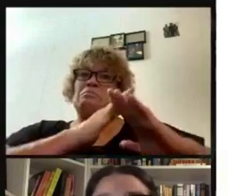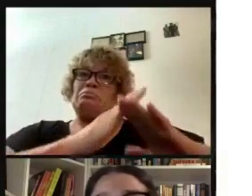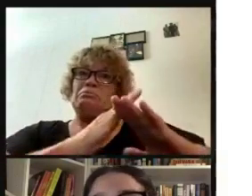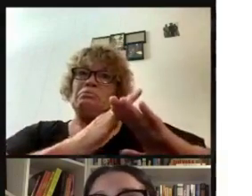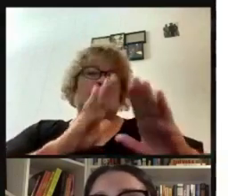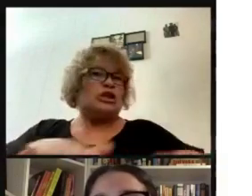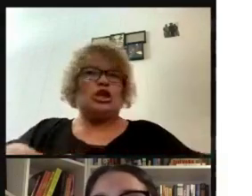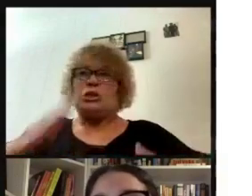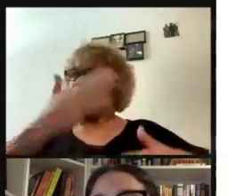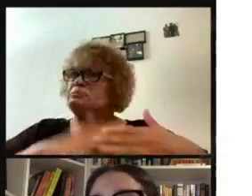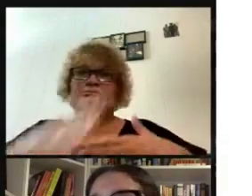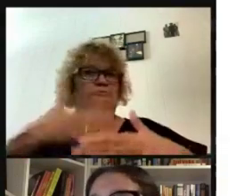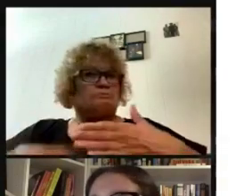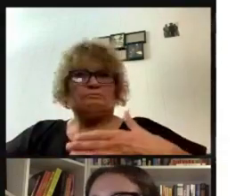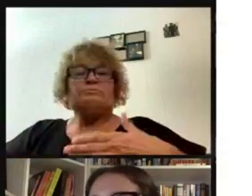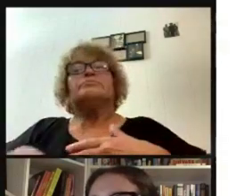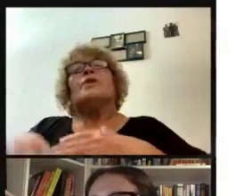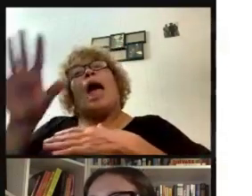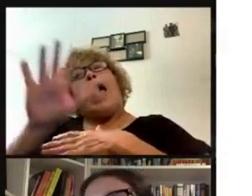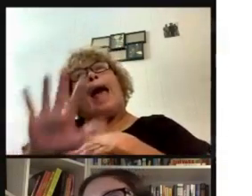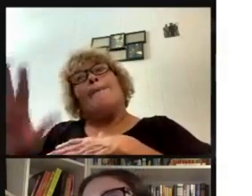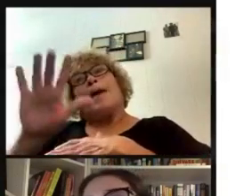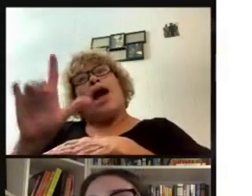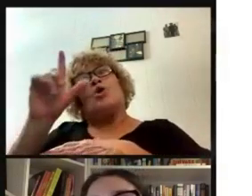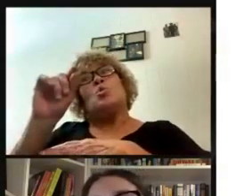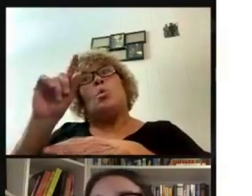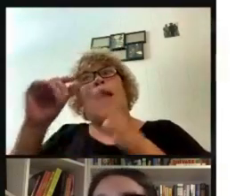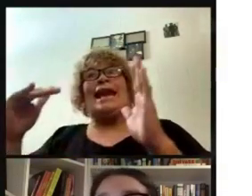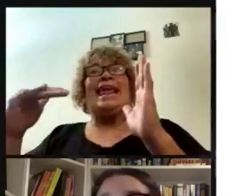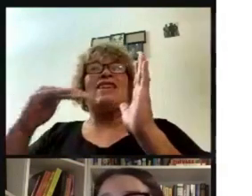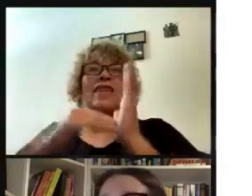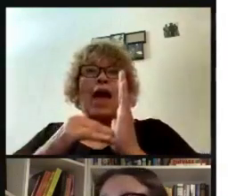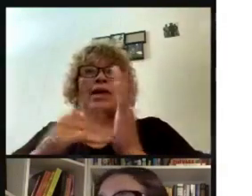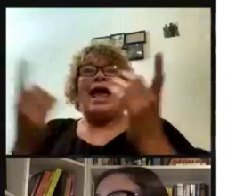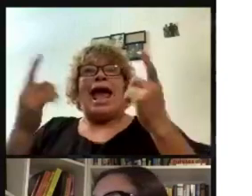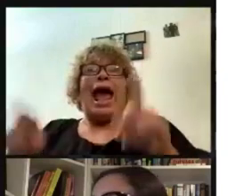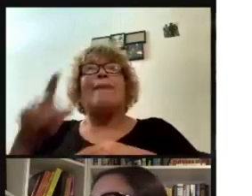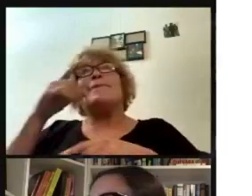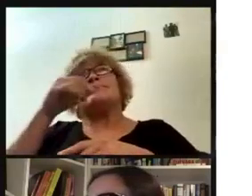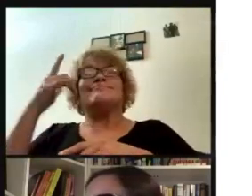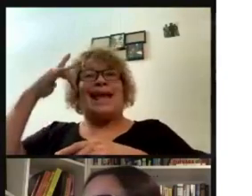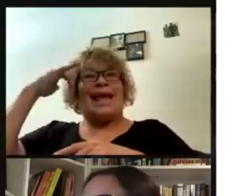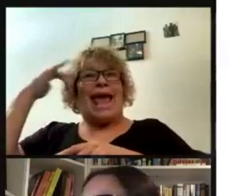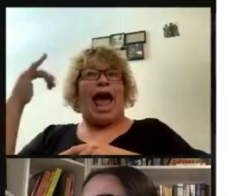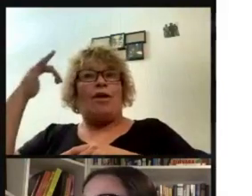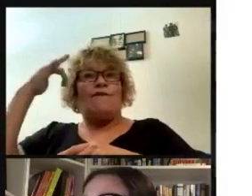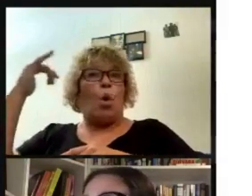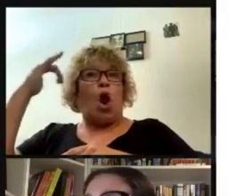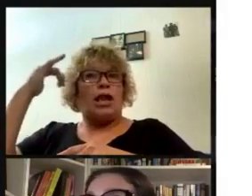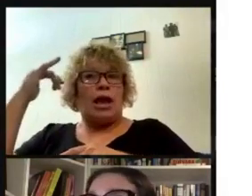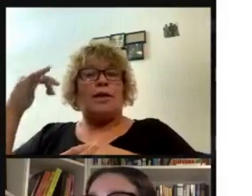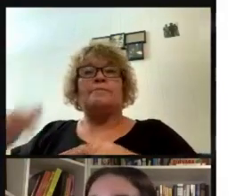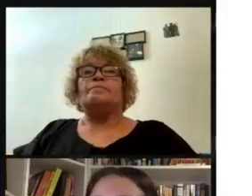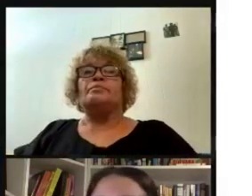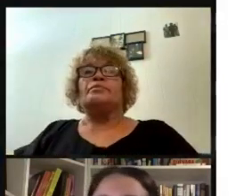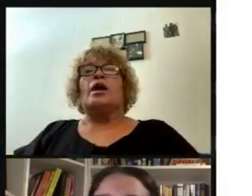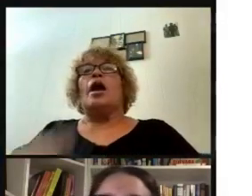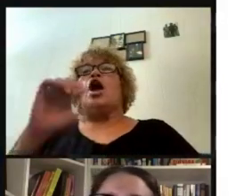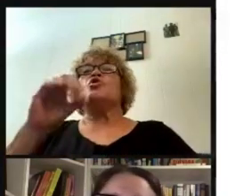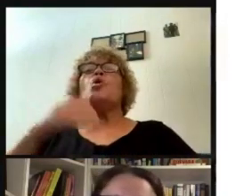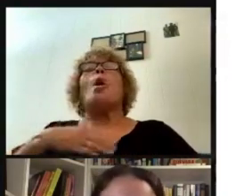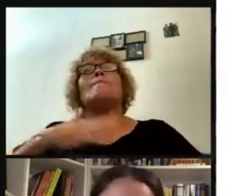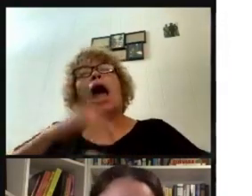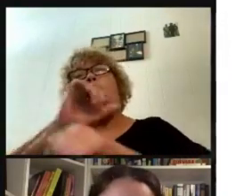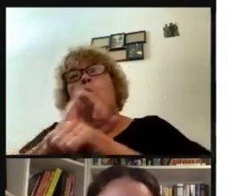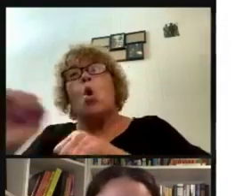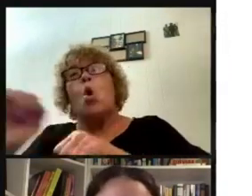And about 20,000 of those sterilizations happened in California. So in my work